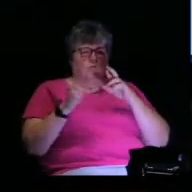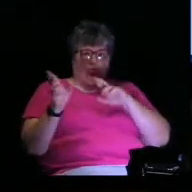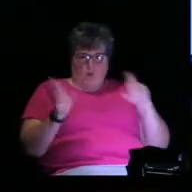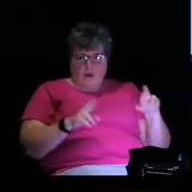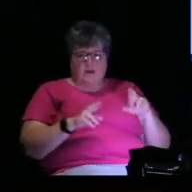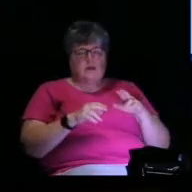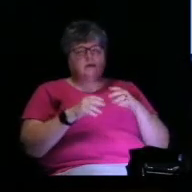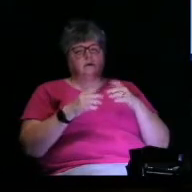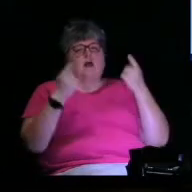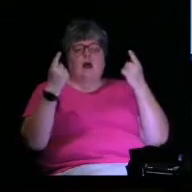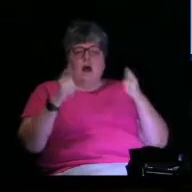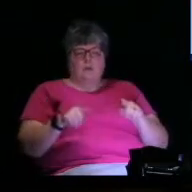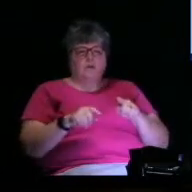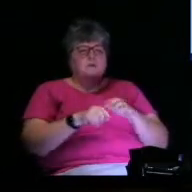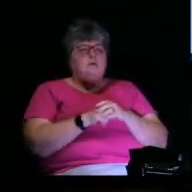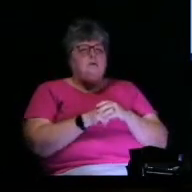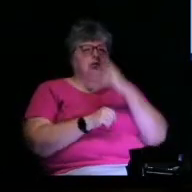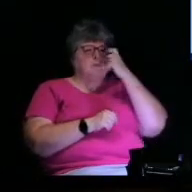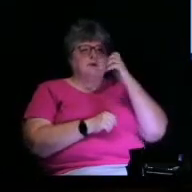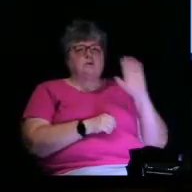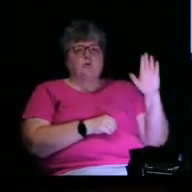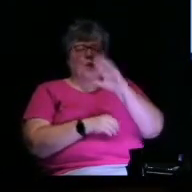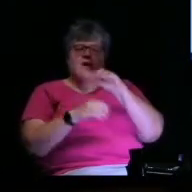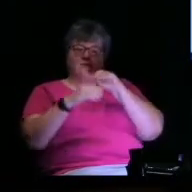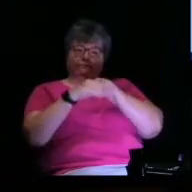So so because of your investment, though,